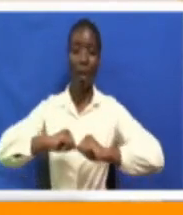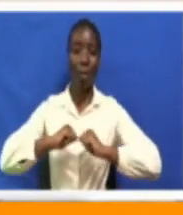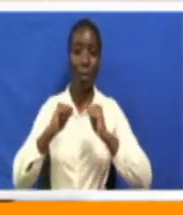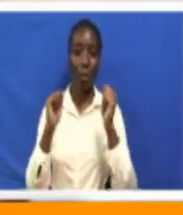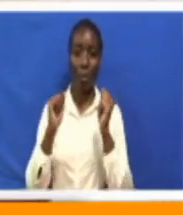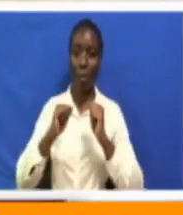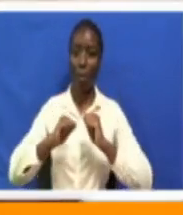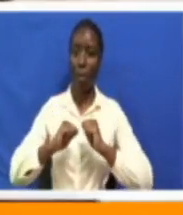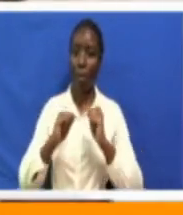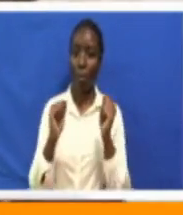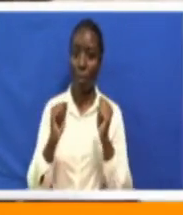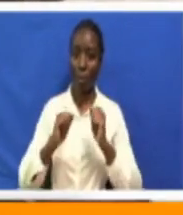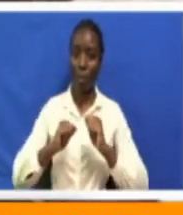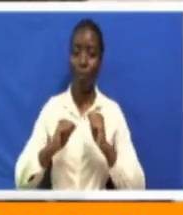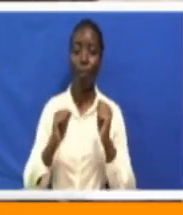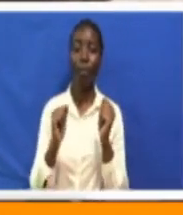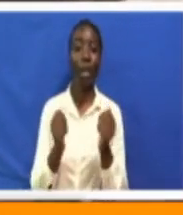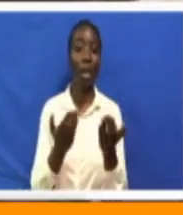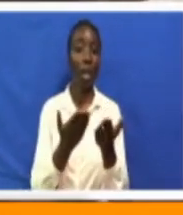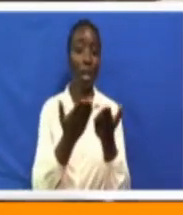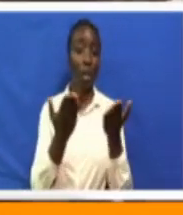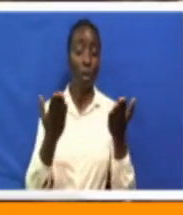thank you